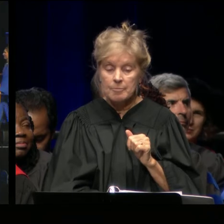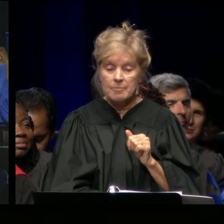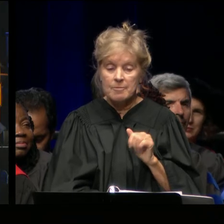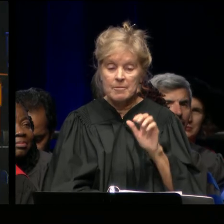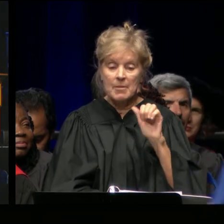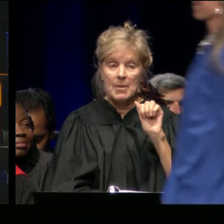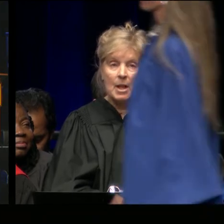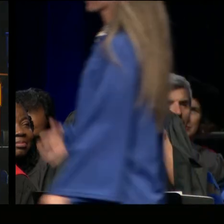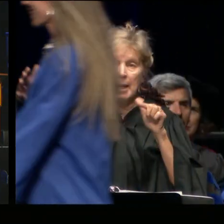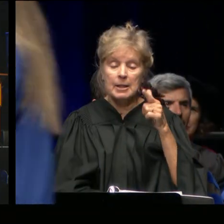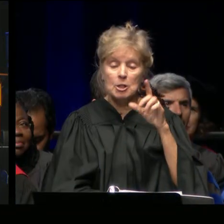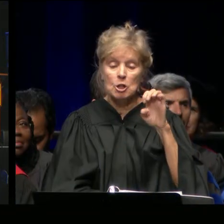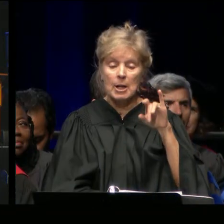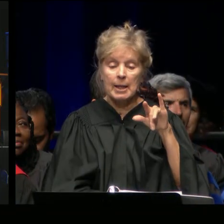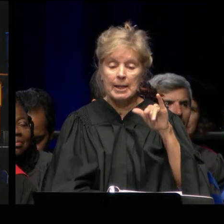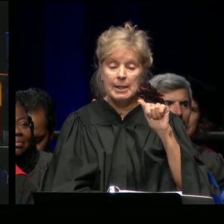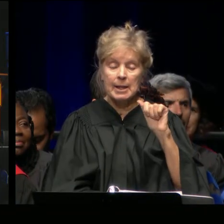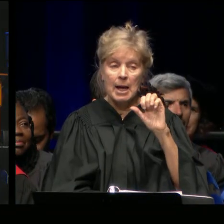Angelina Smith.